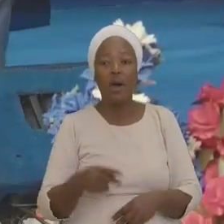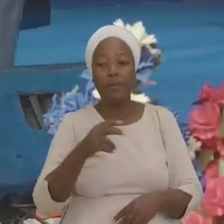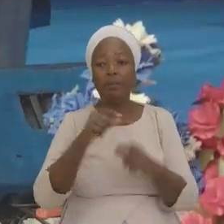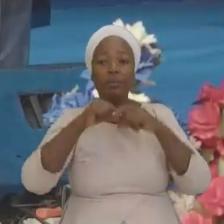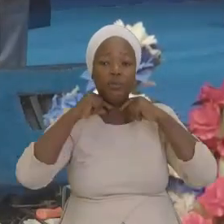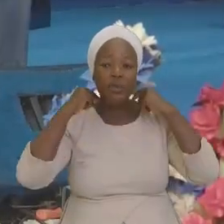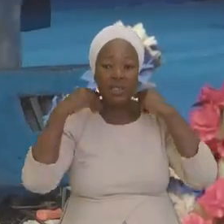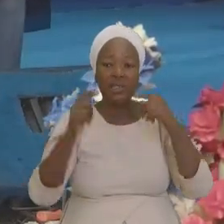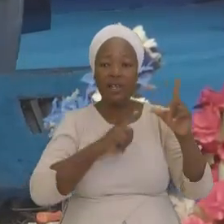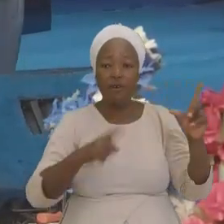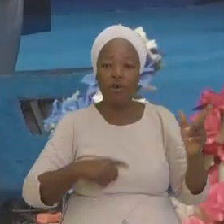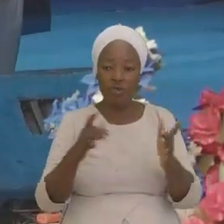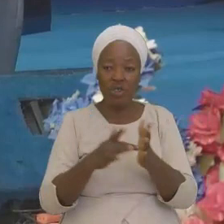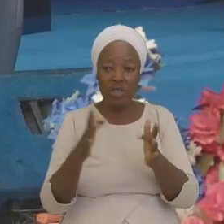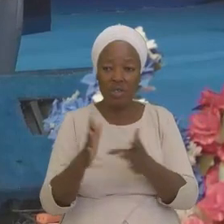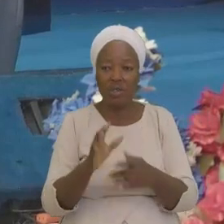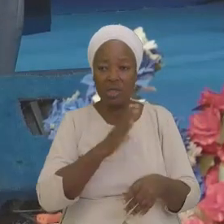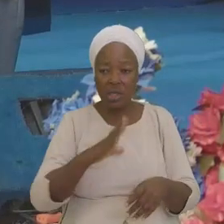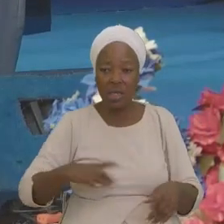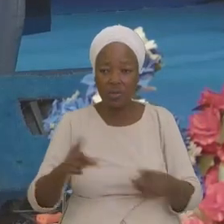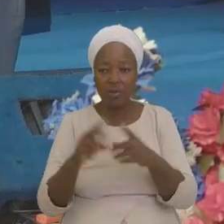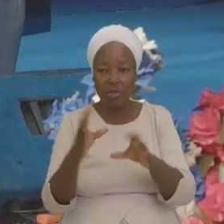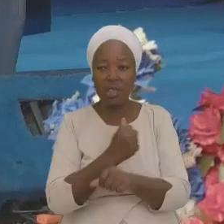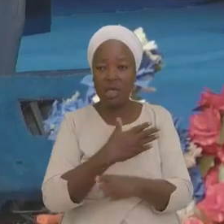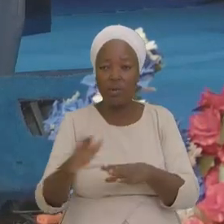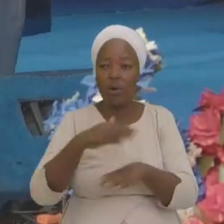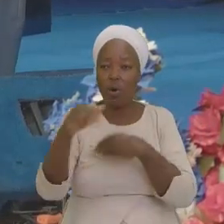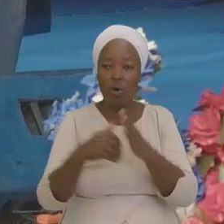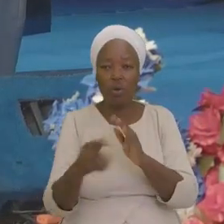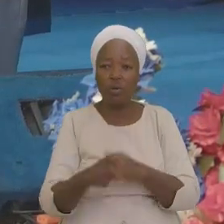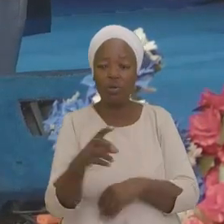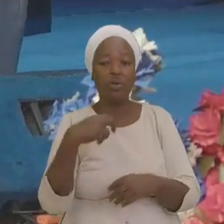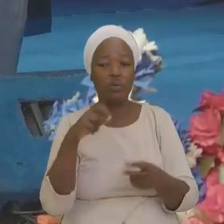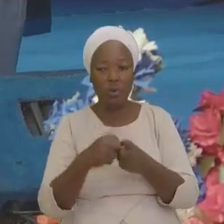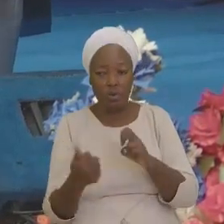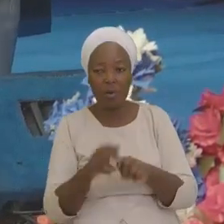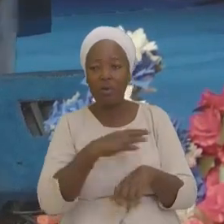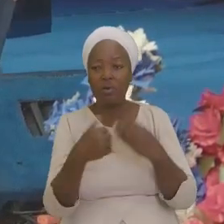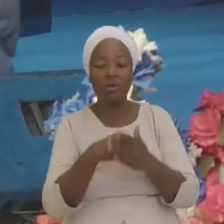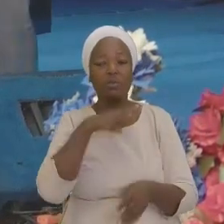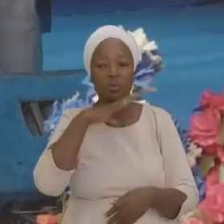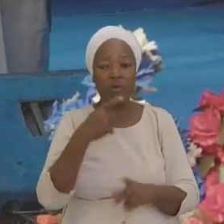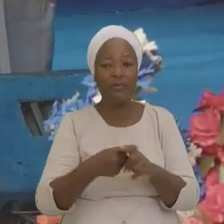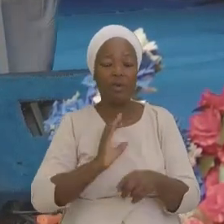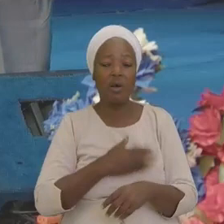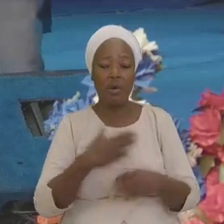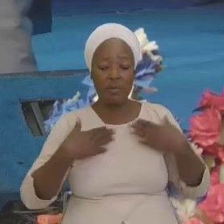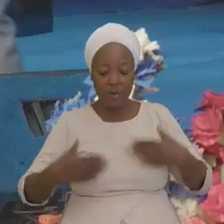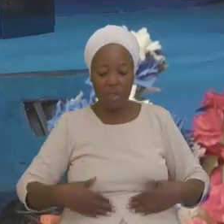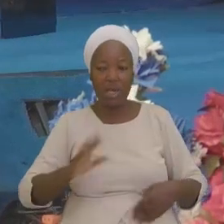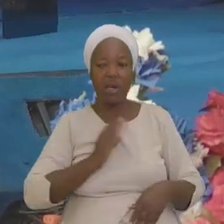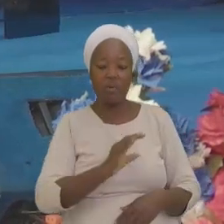Christ, to take away all those impurities from our body, from our soul, from our spirit, our